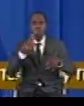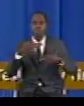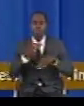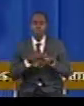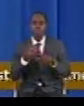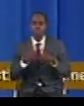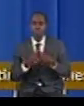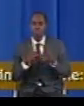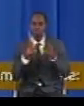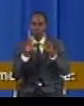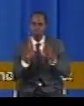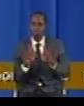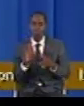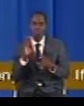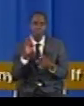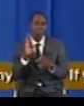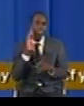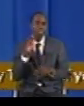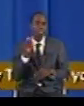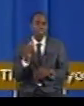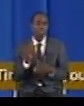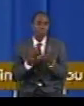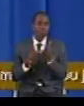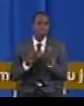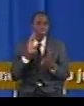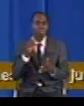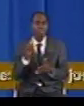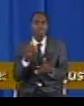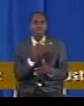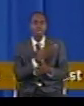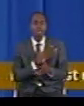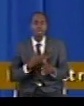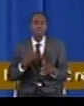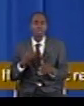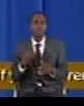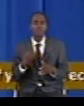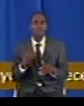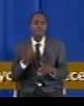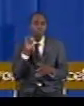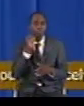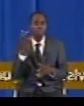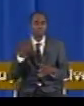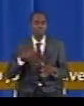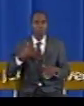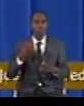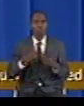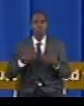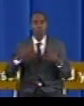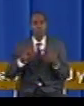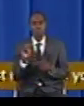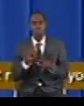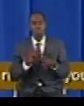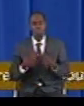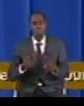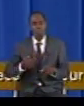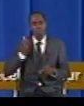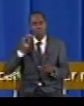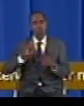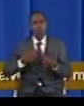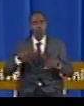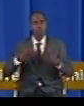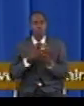here, I went back to the hall. I was feeling, I was praised, but I refused to go out. I was